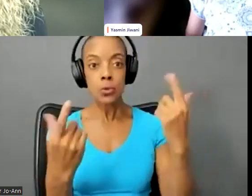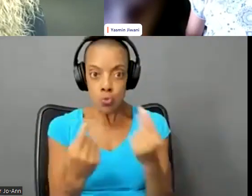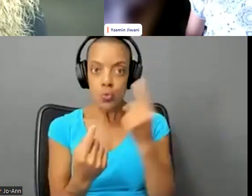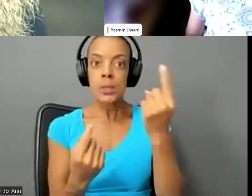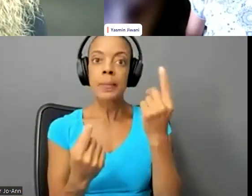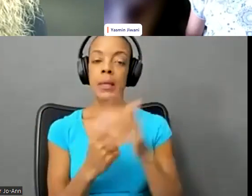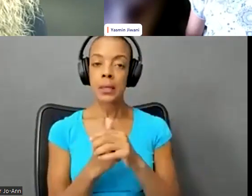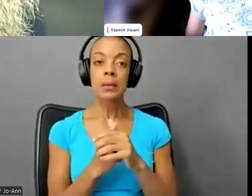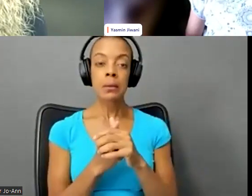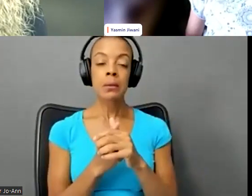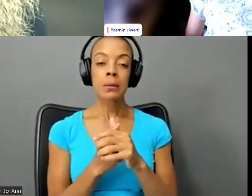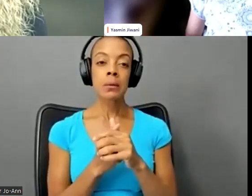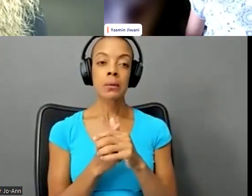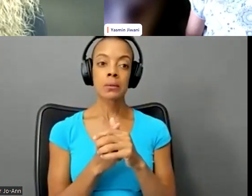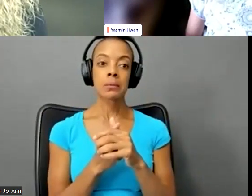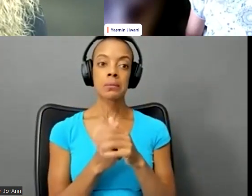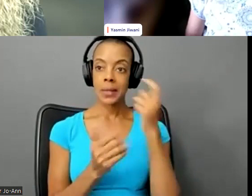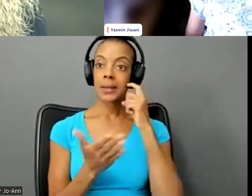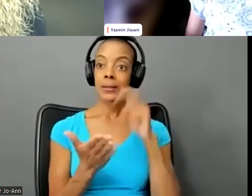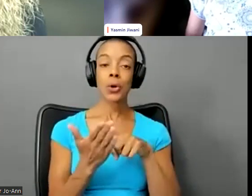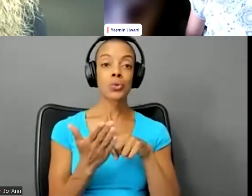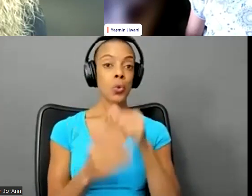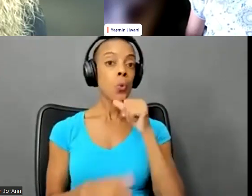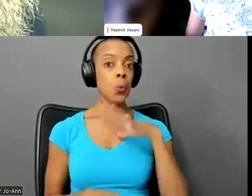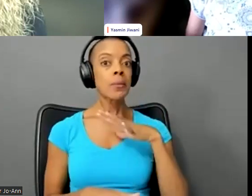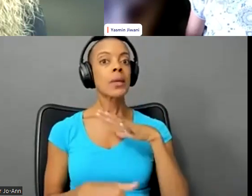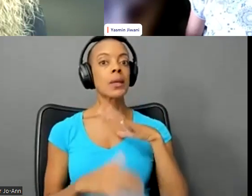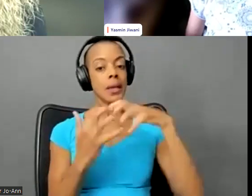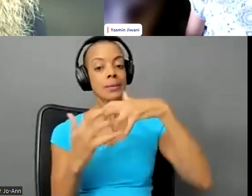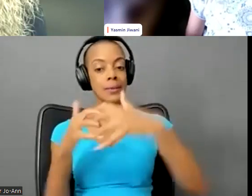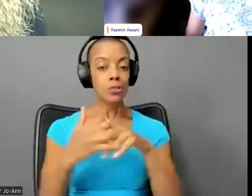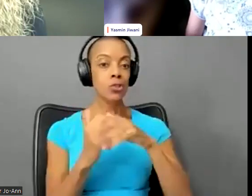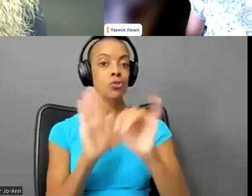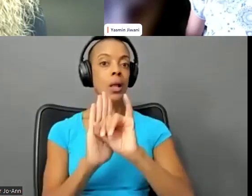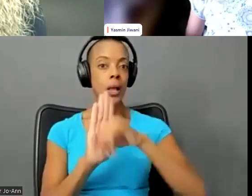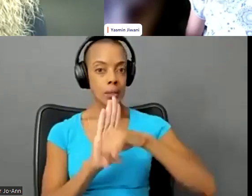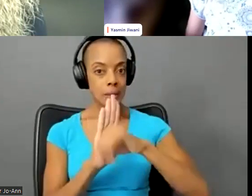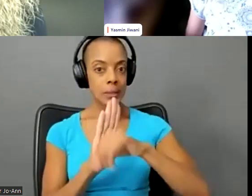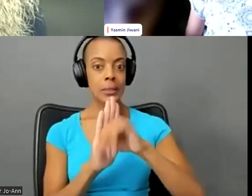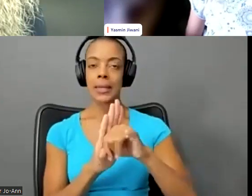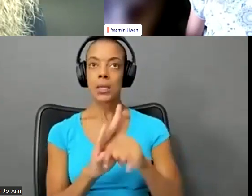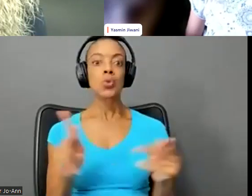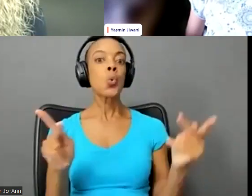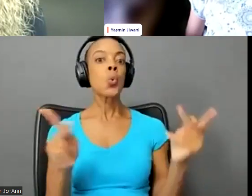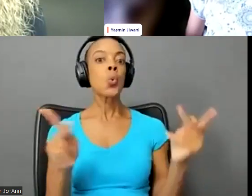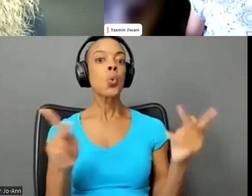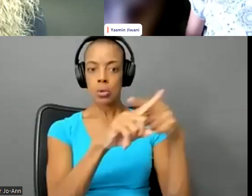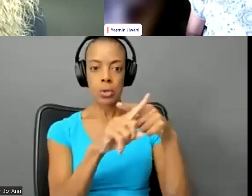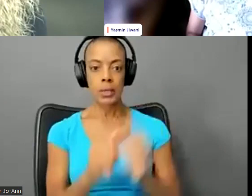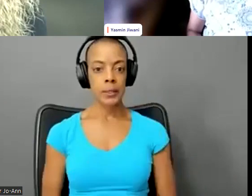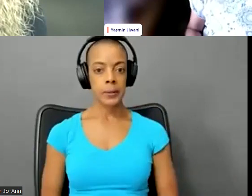that women and those with intersectional identities are even more egregiously targeted.